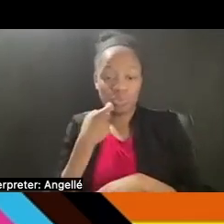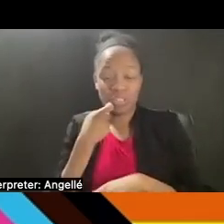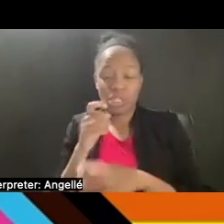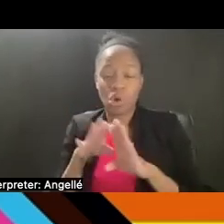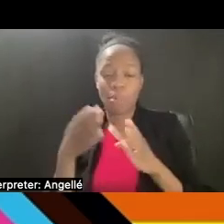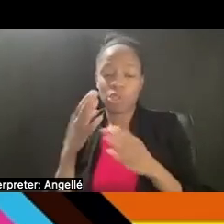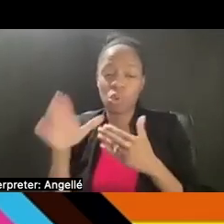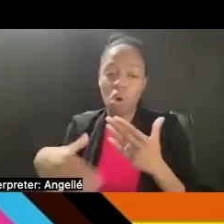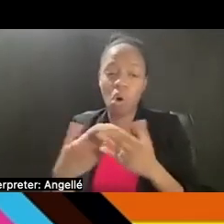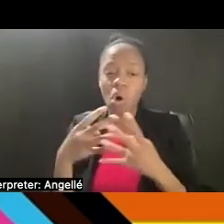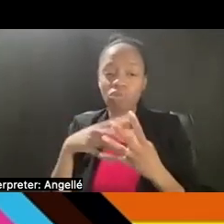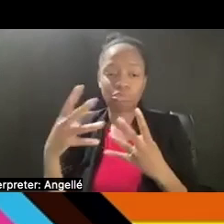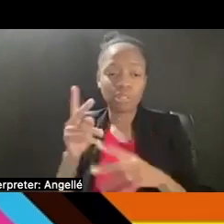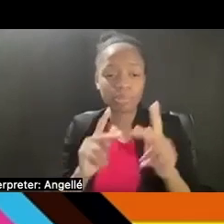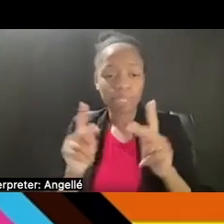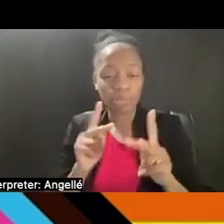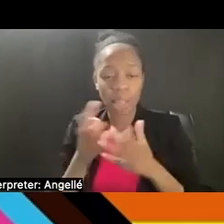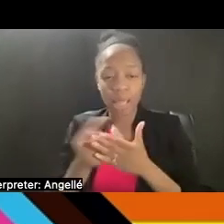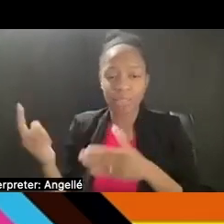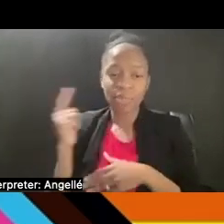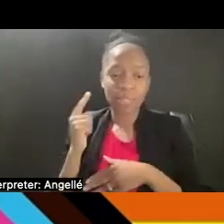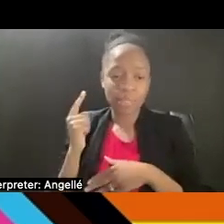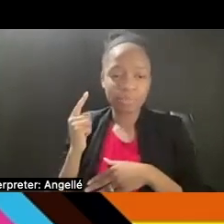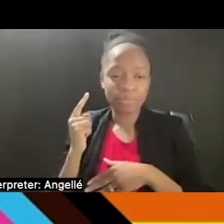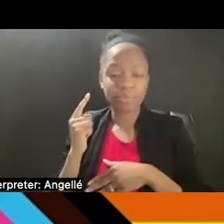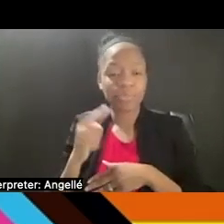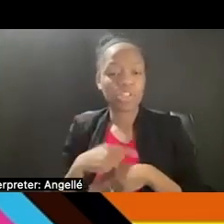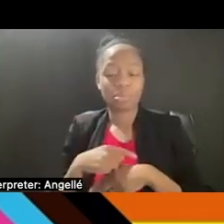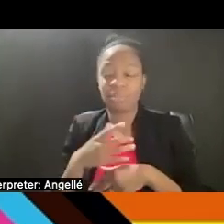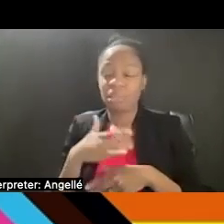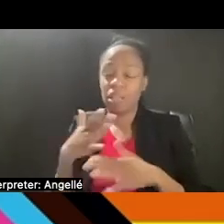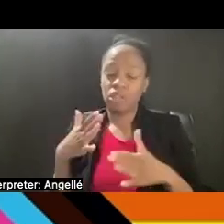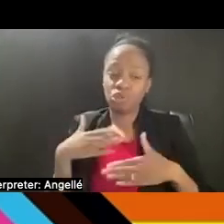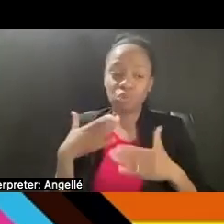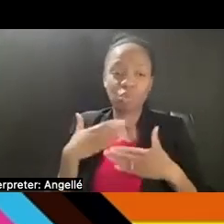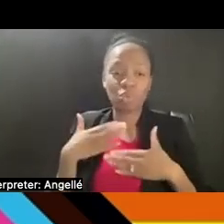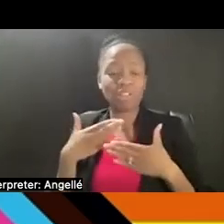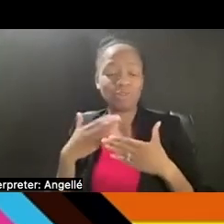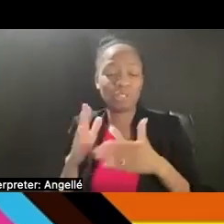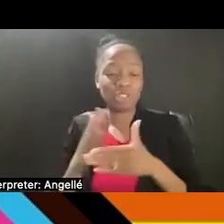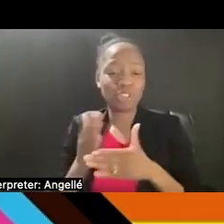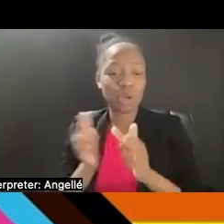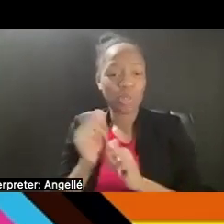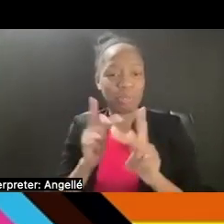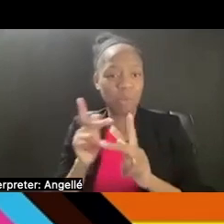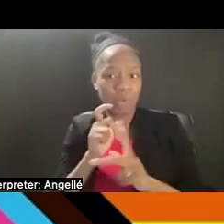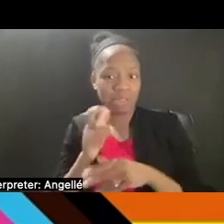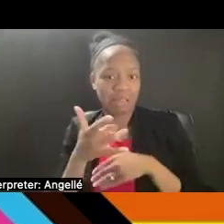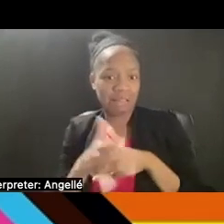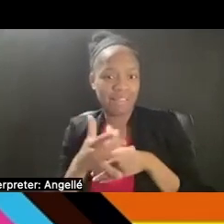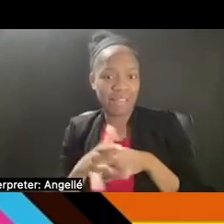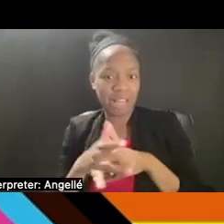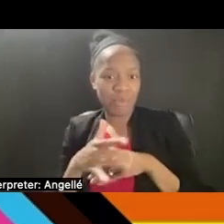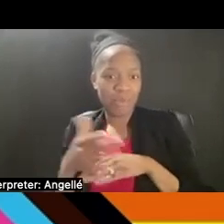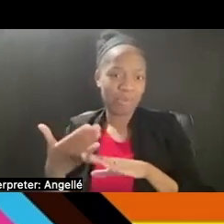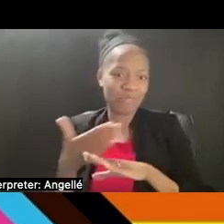people last week. So it's been such a joy to share with people that this wasn't available for. It was before